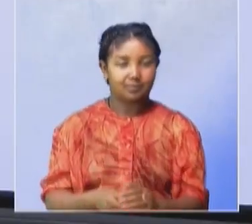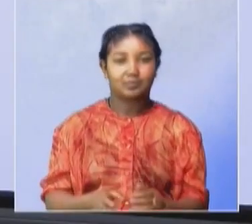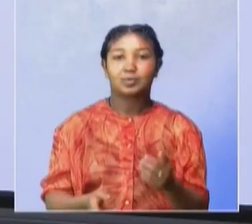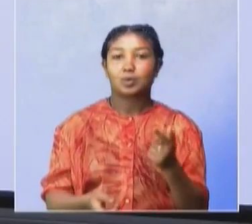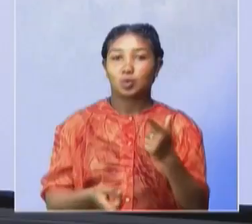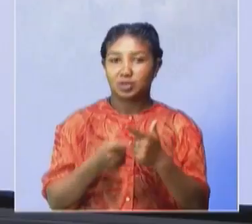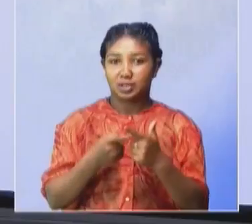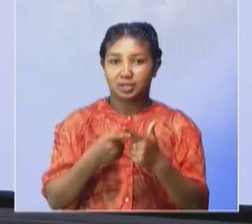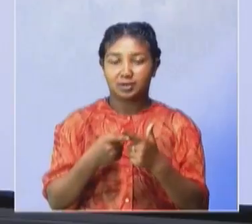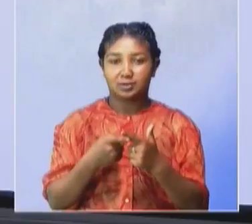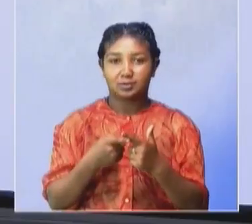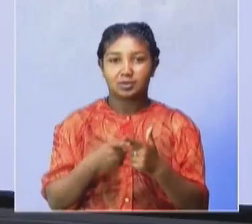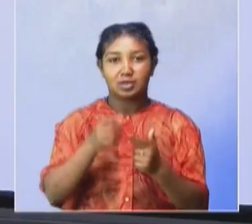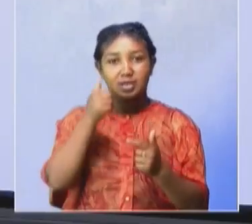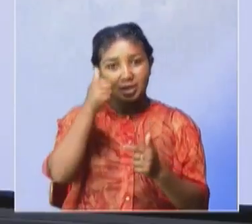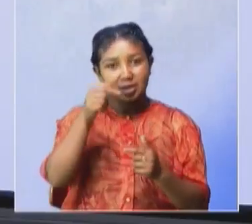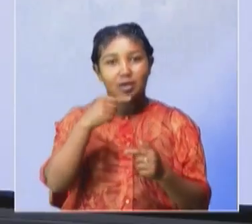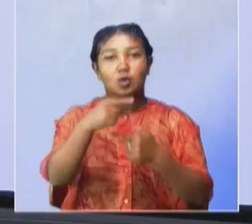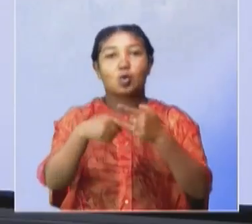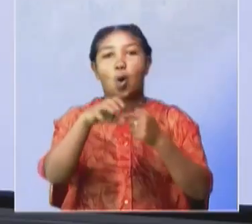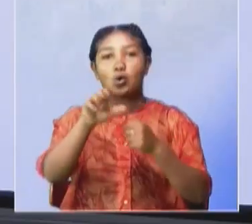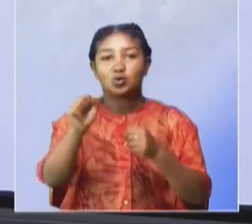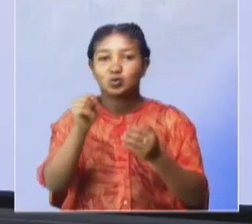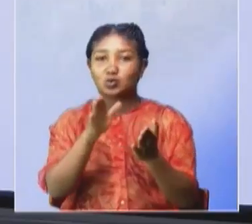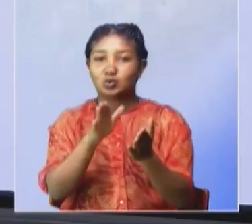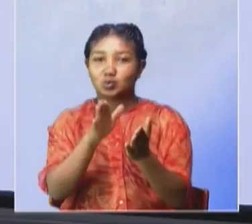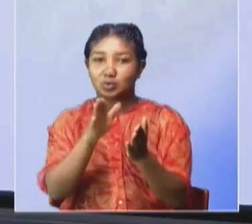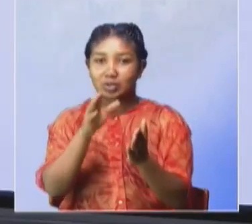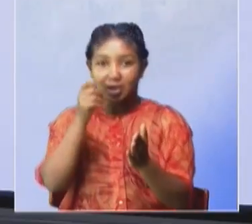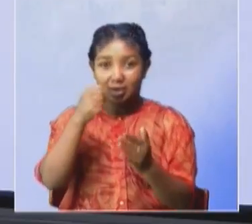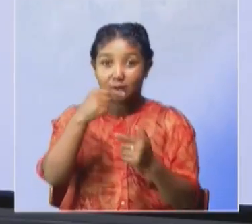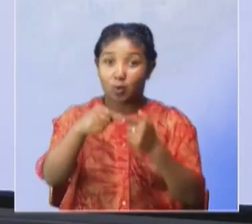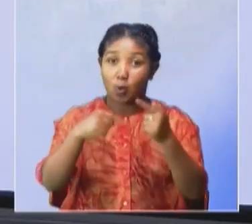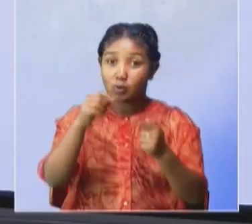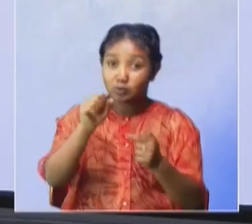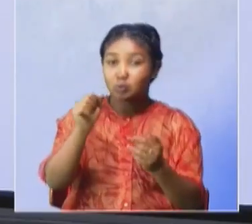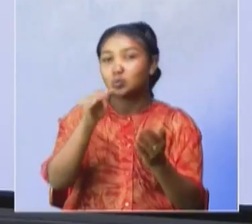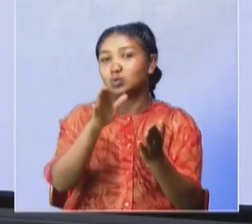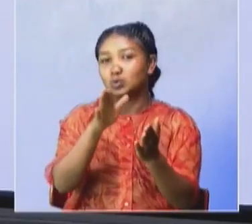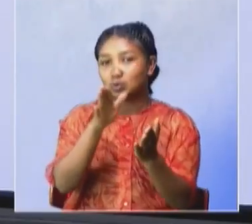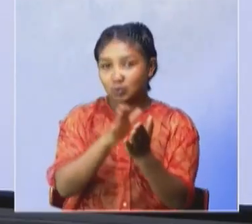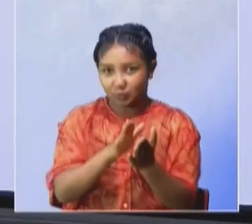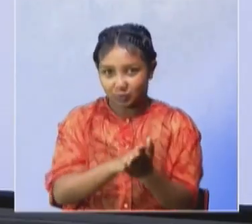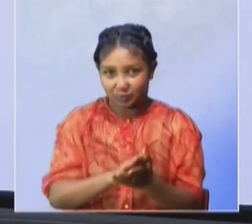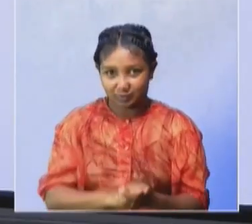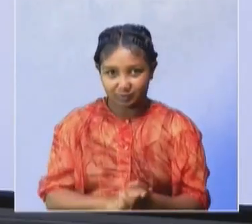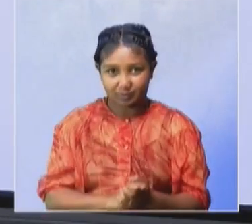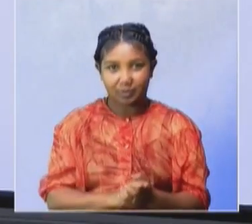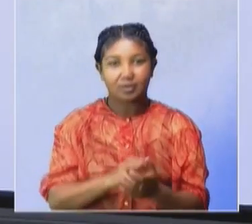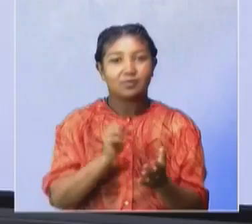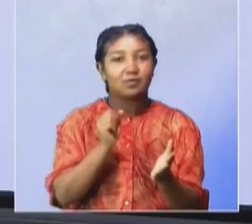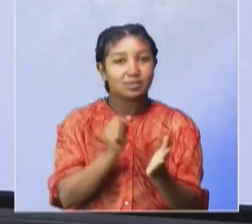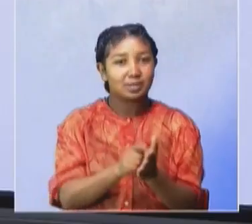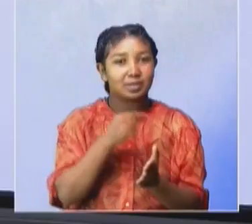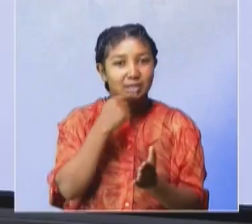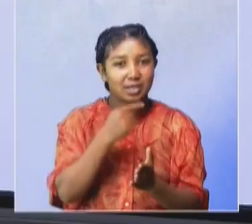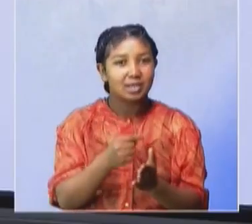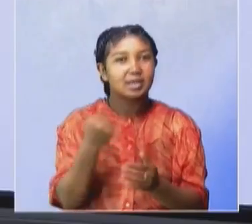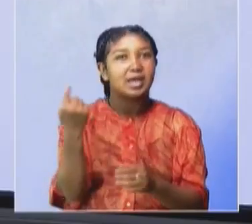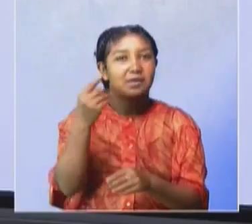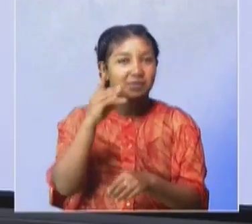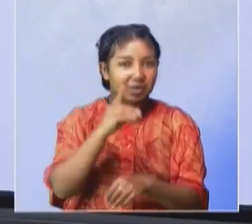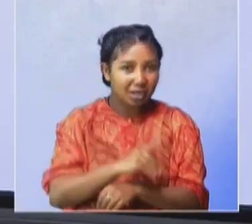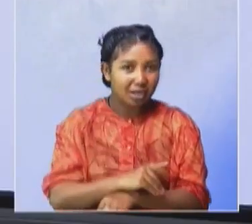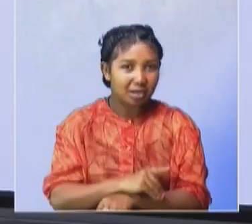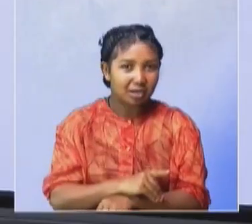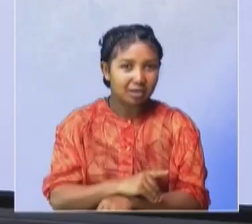Here is, he goes to school. He goes to school. For example, we can say here every day.